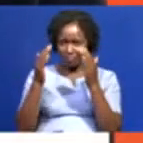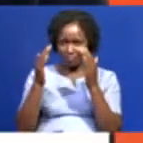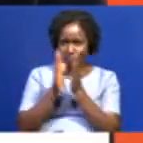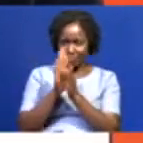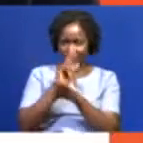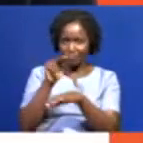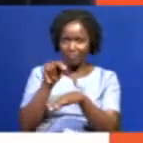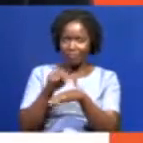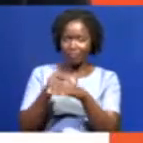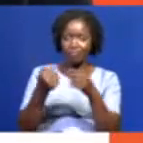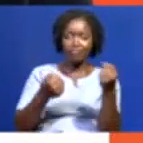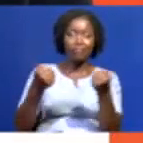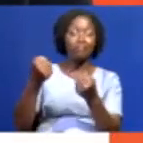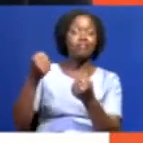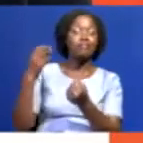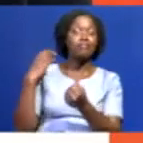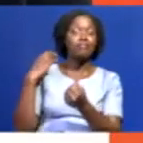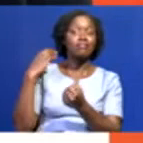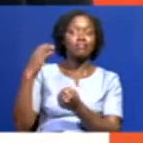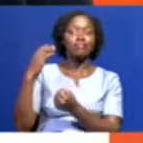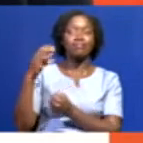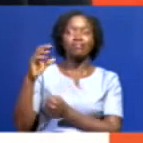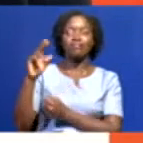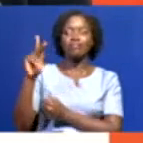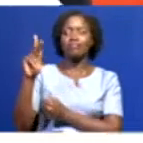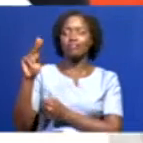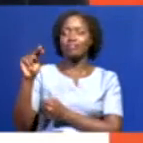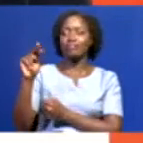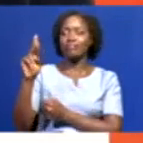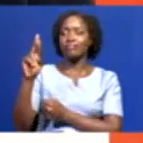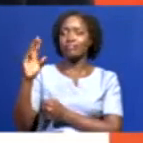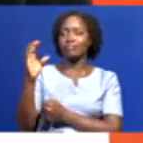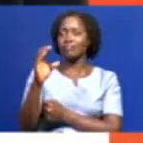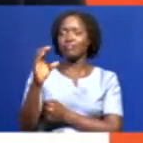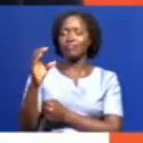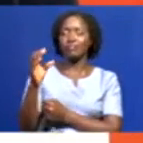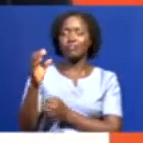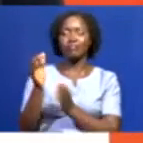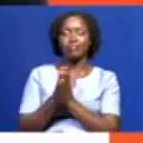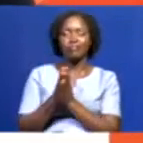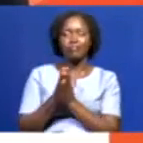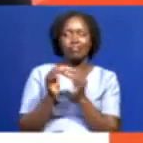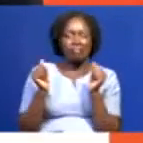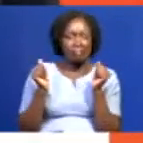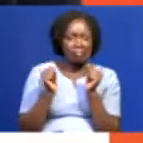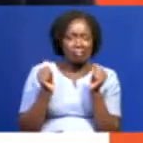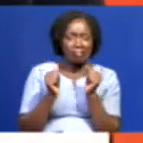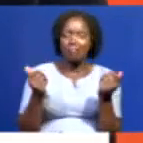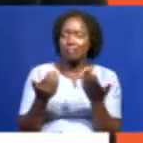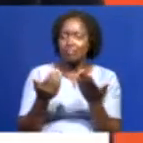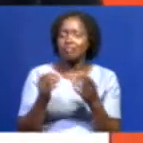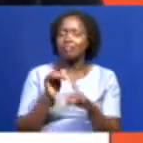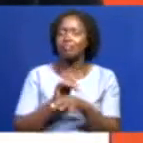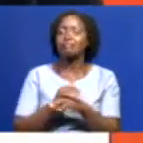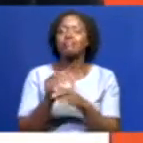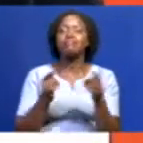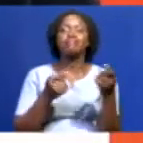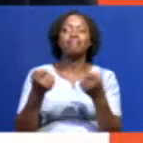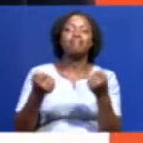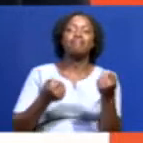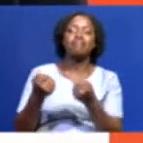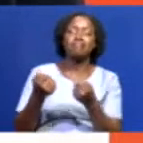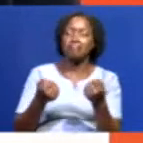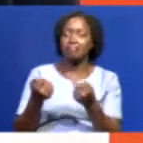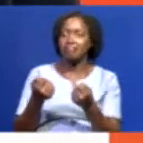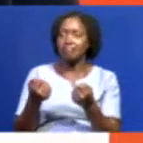National Rally Championship, KNRC, that's set for Nanyuki after the good WRC Safari Rally Kenya outing. The